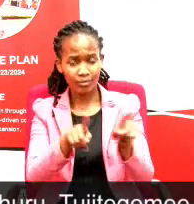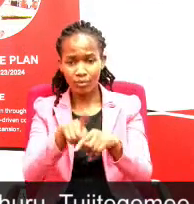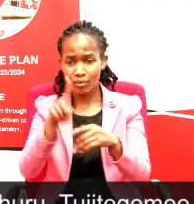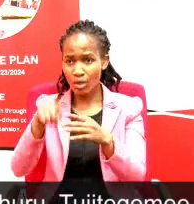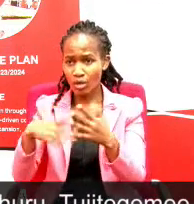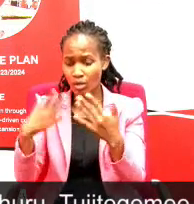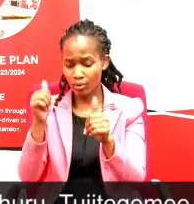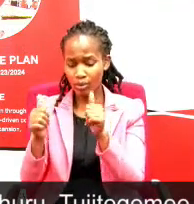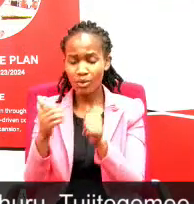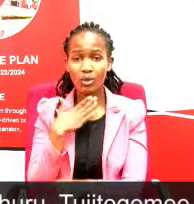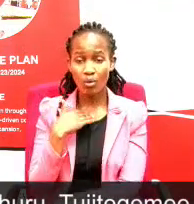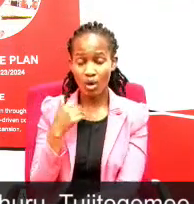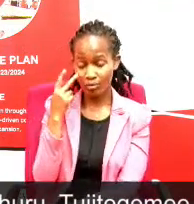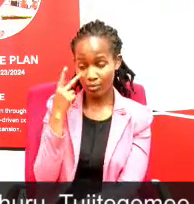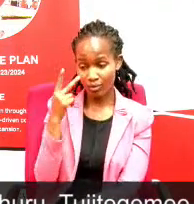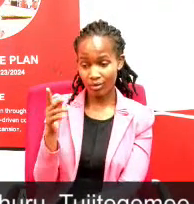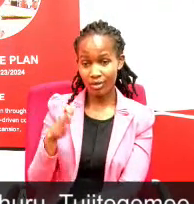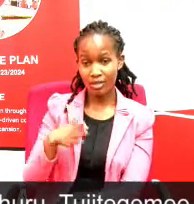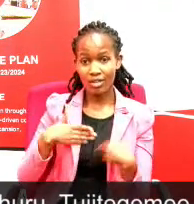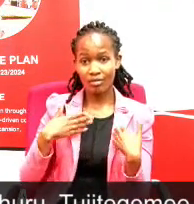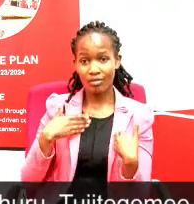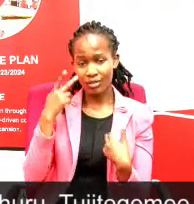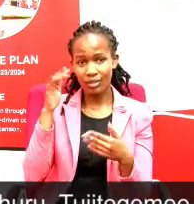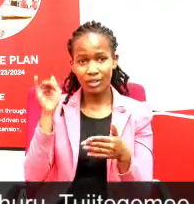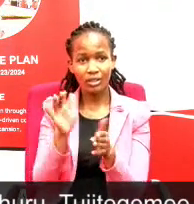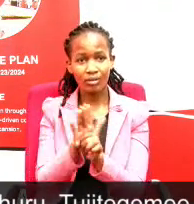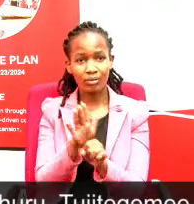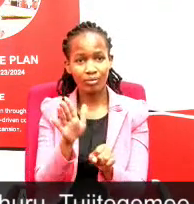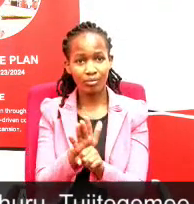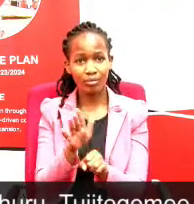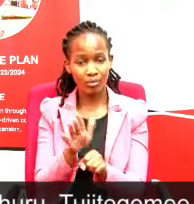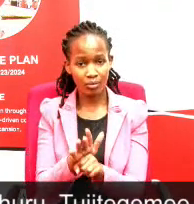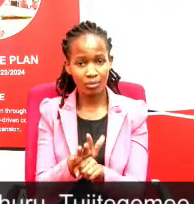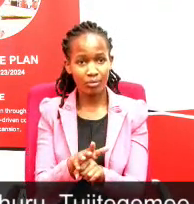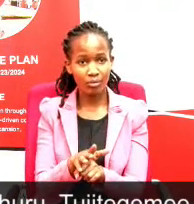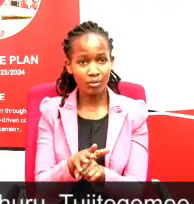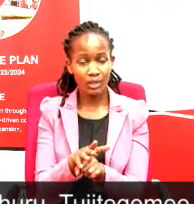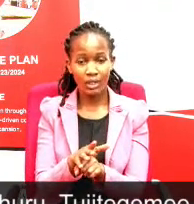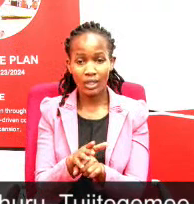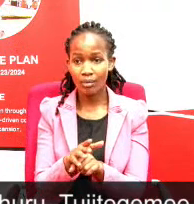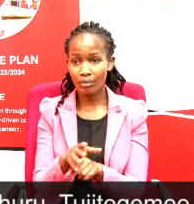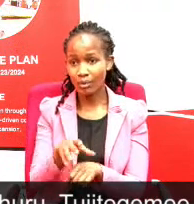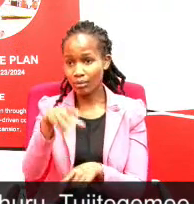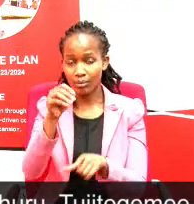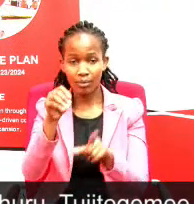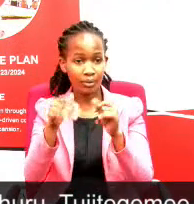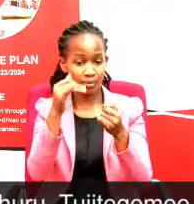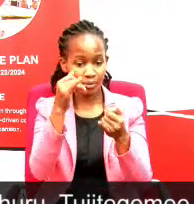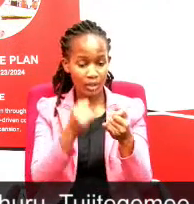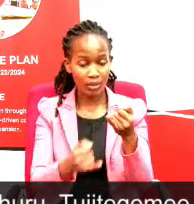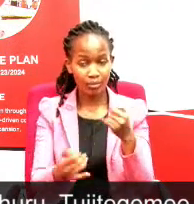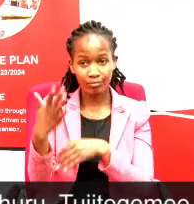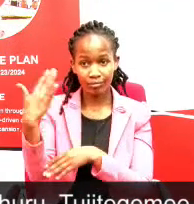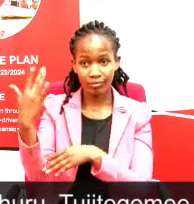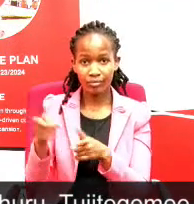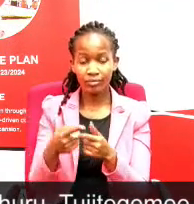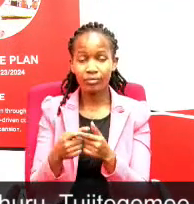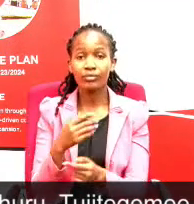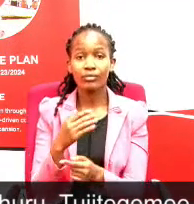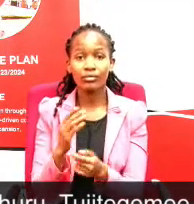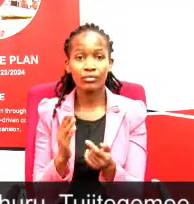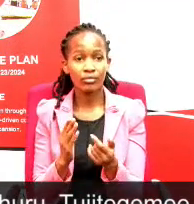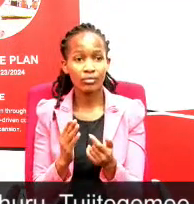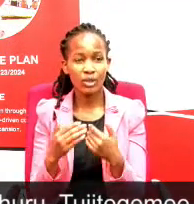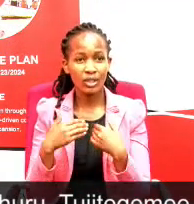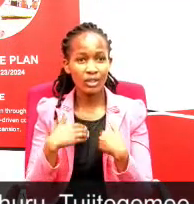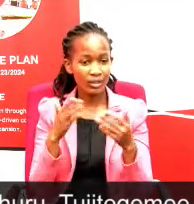are the things we'd like to see. And we are happy to see that a lot of them have been picked up in the final document. And I'll just make a